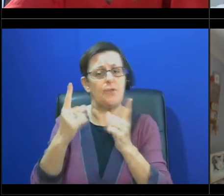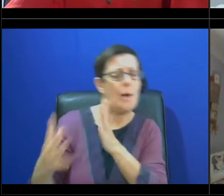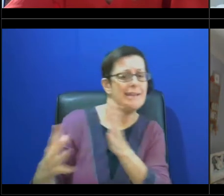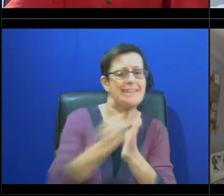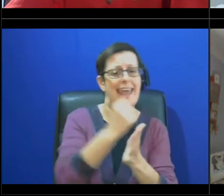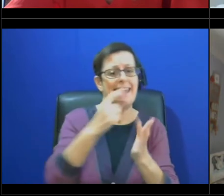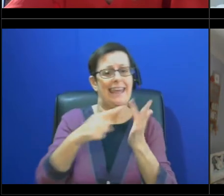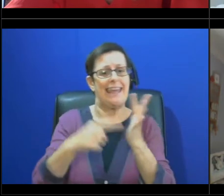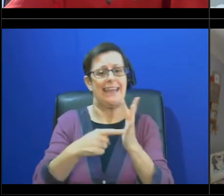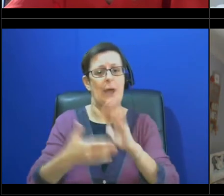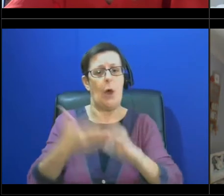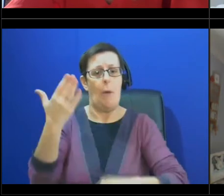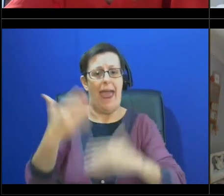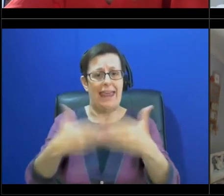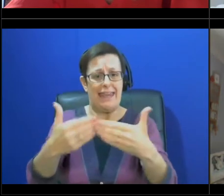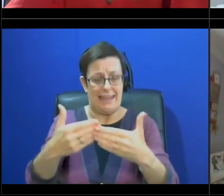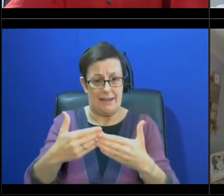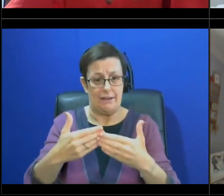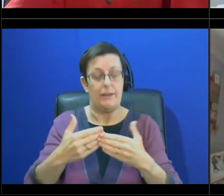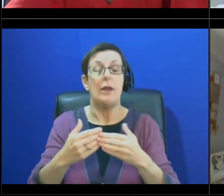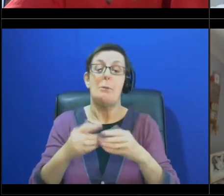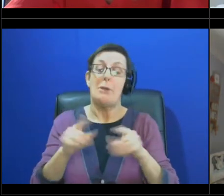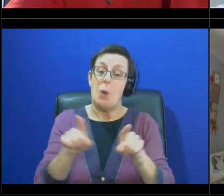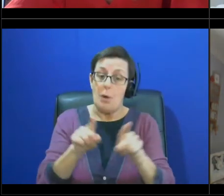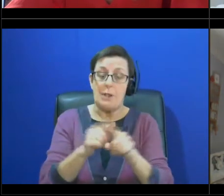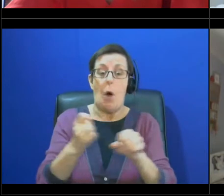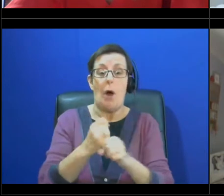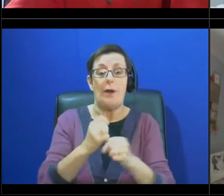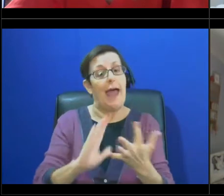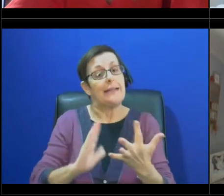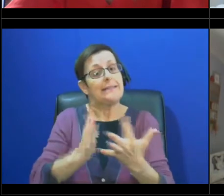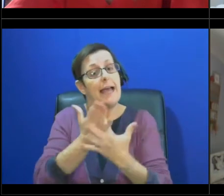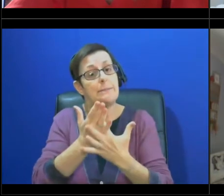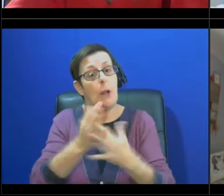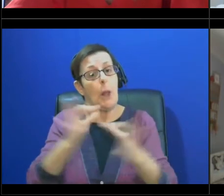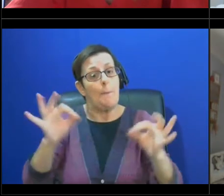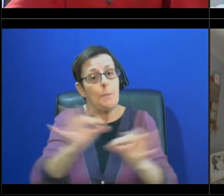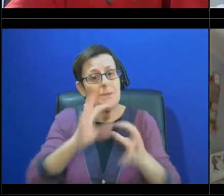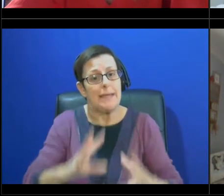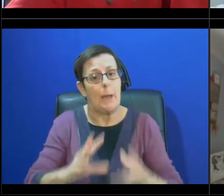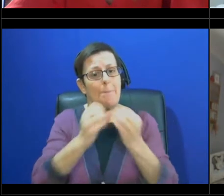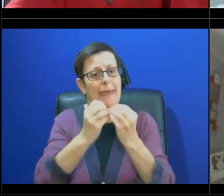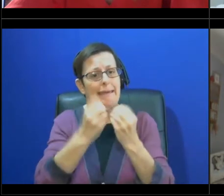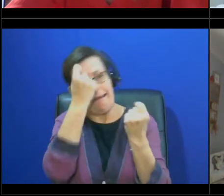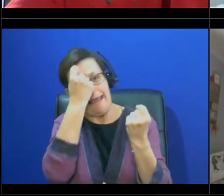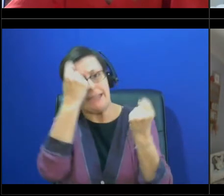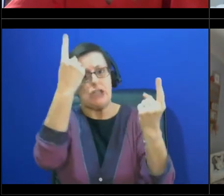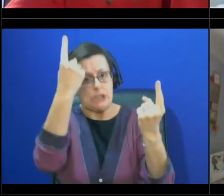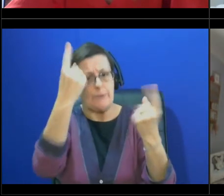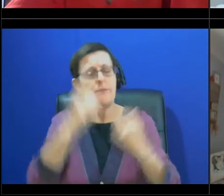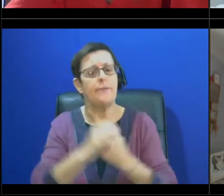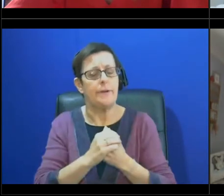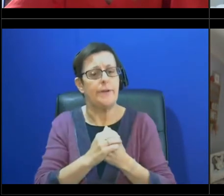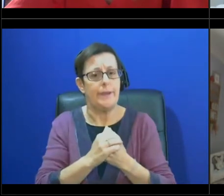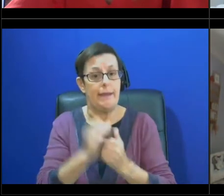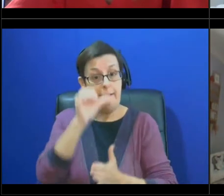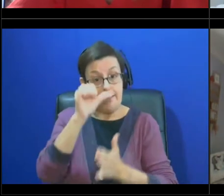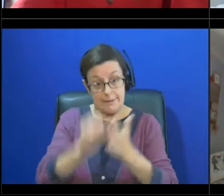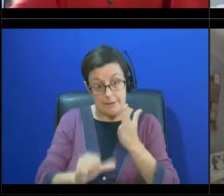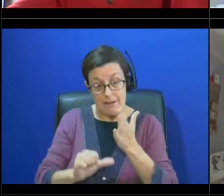the Inclusive and Accessible Music Making Initiative, which, for a very brief background, we started it with the forming of the Take It